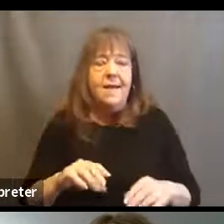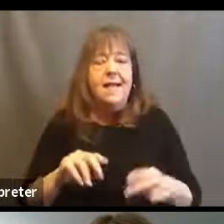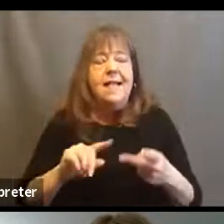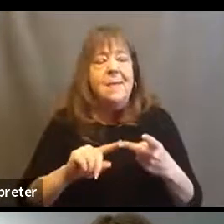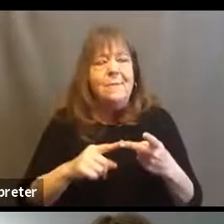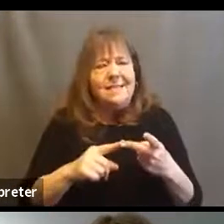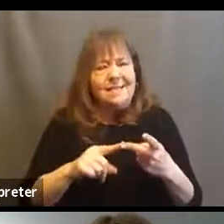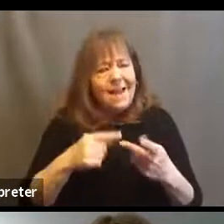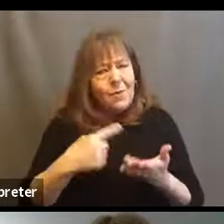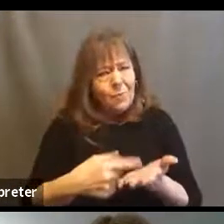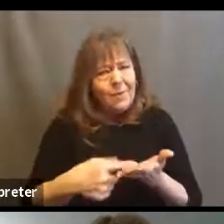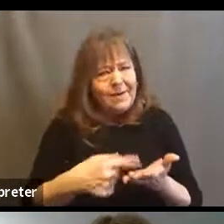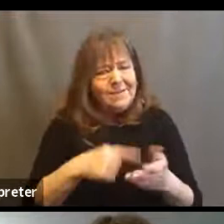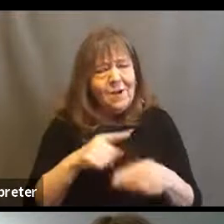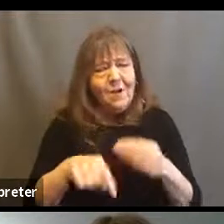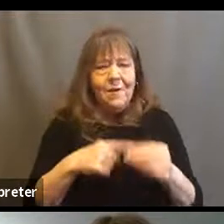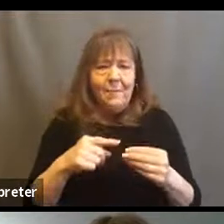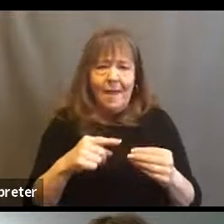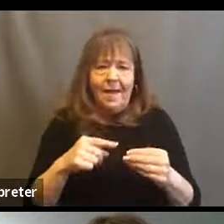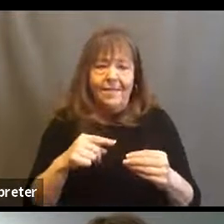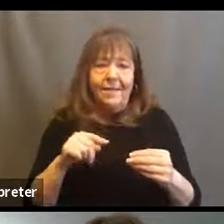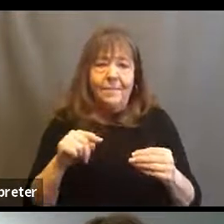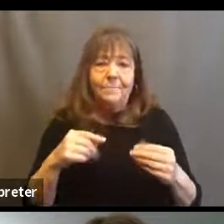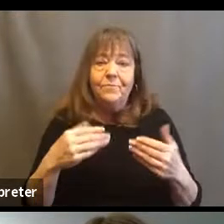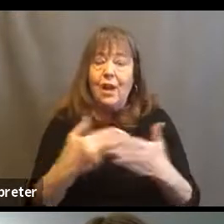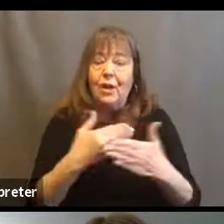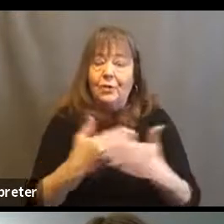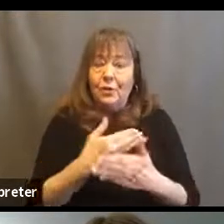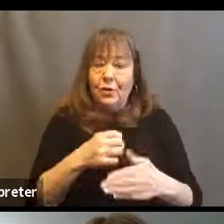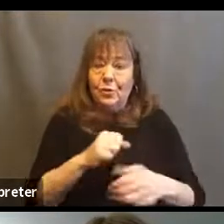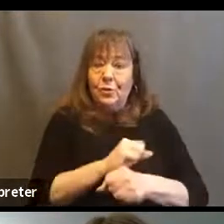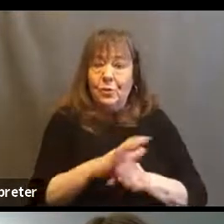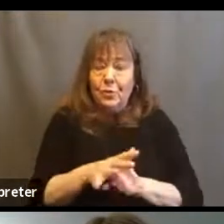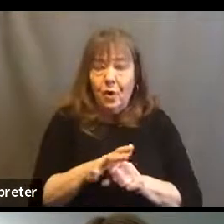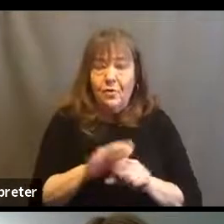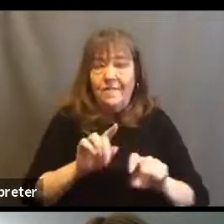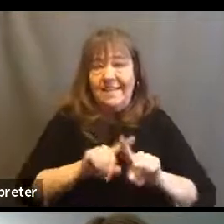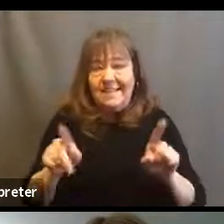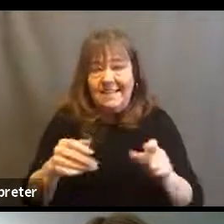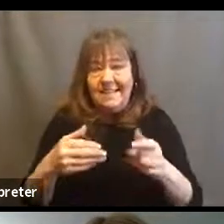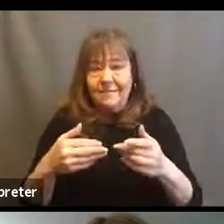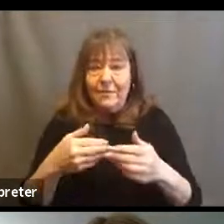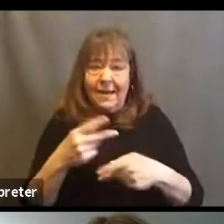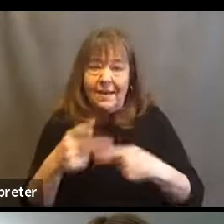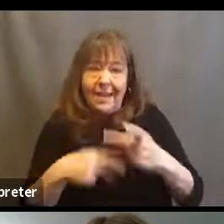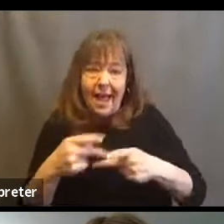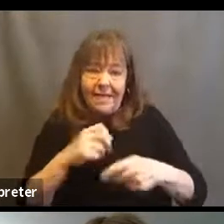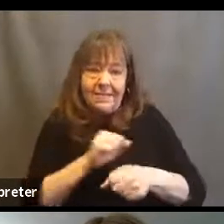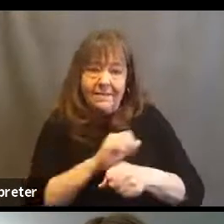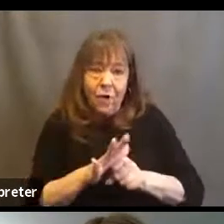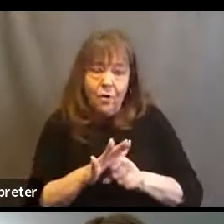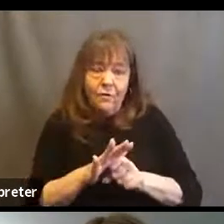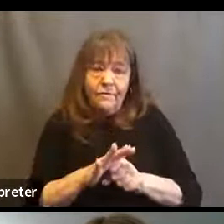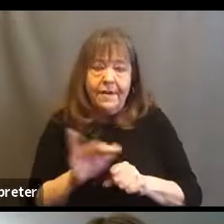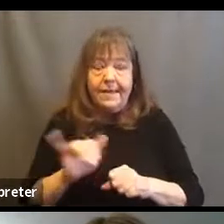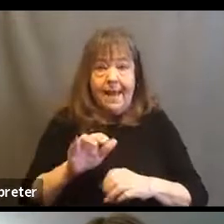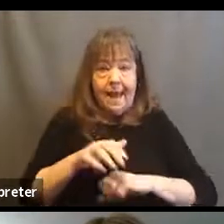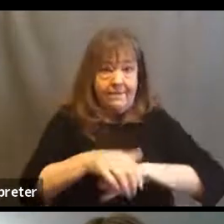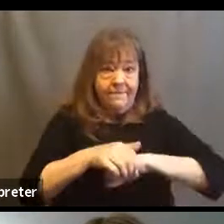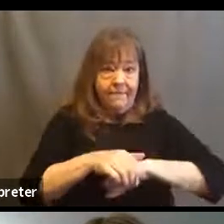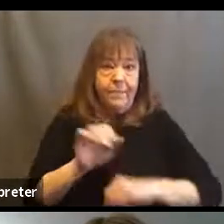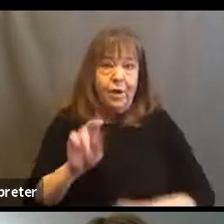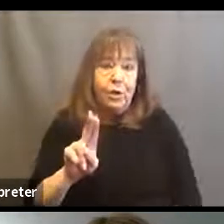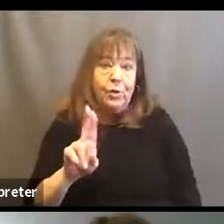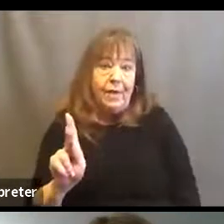we talk about the variants that we're concerned about, and as Dr. Weiss mentioned, the UK variant potentially being